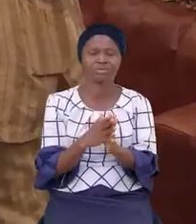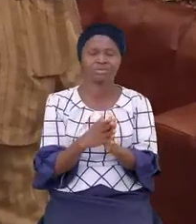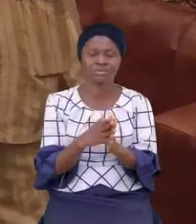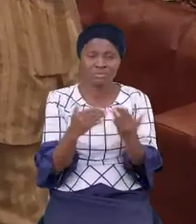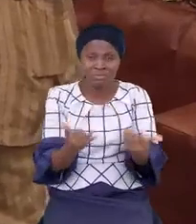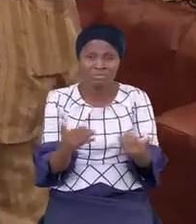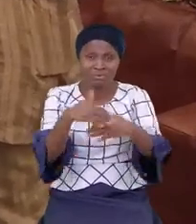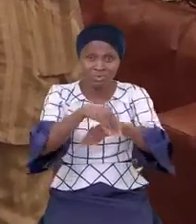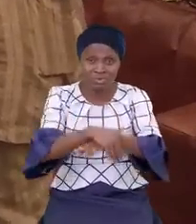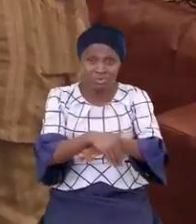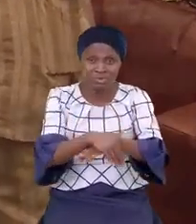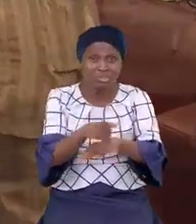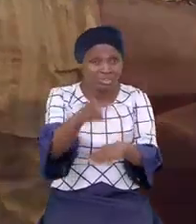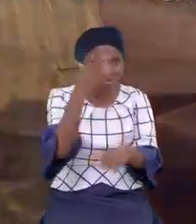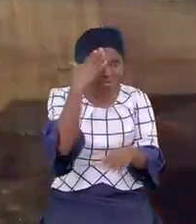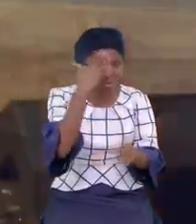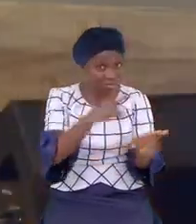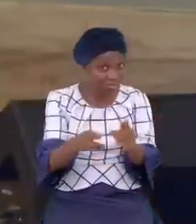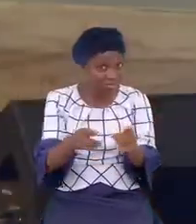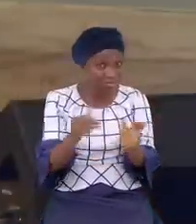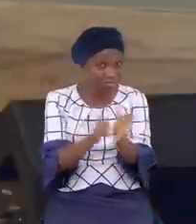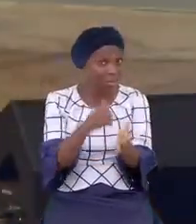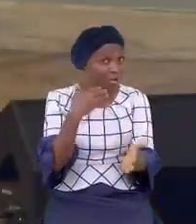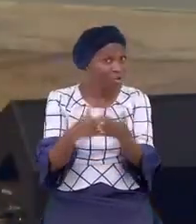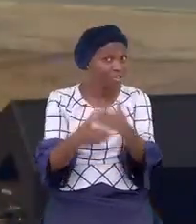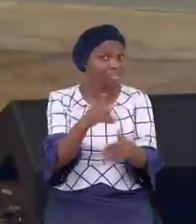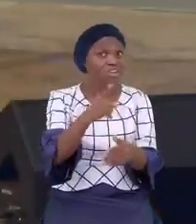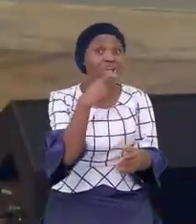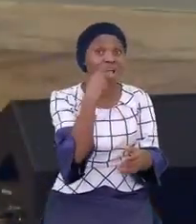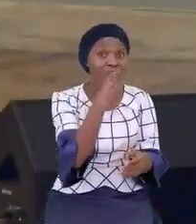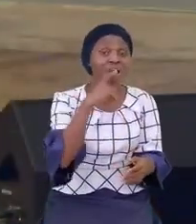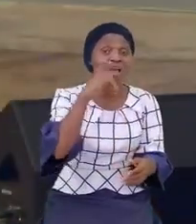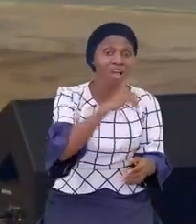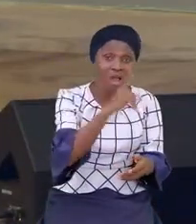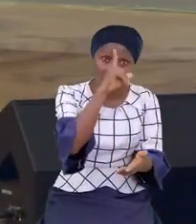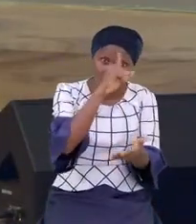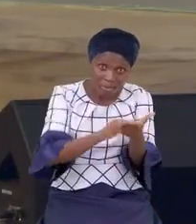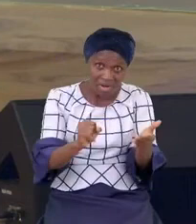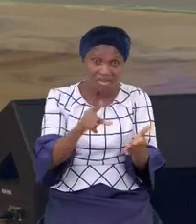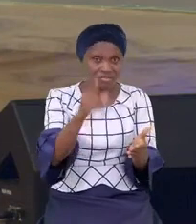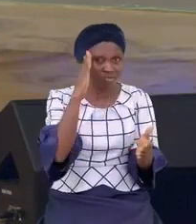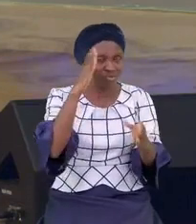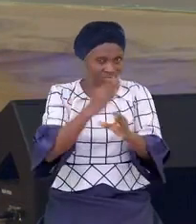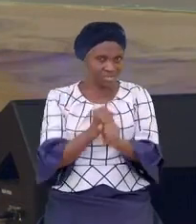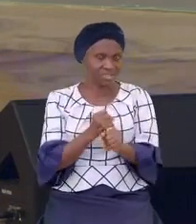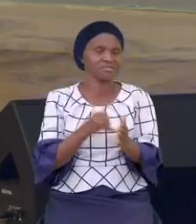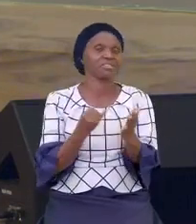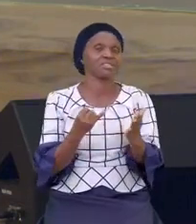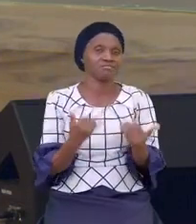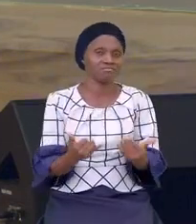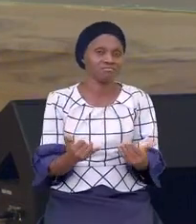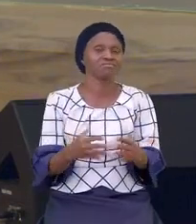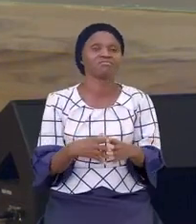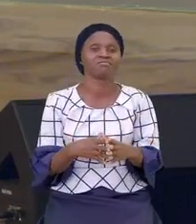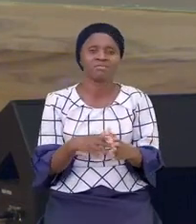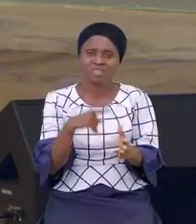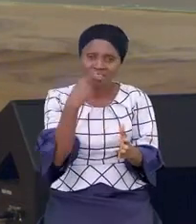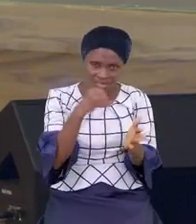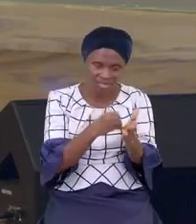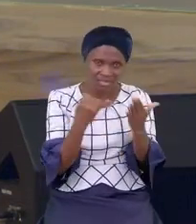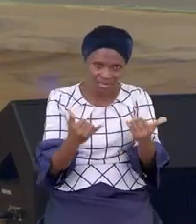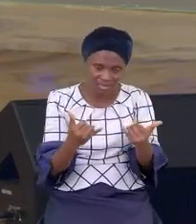Tonight, you know that whatever you say, believing, you will receive. Say